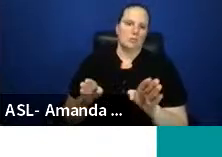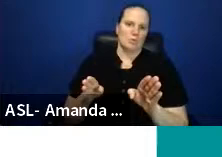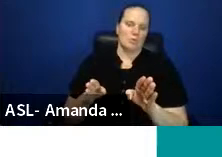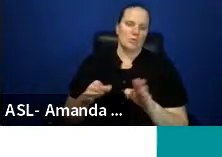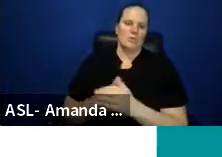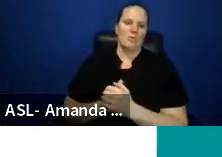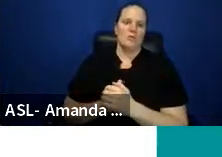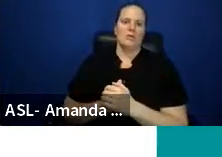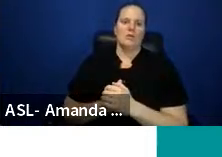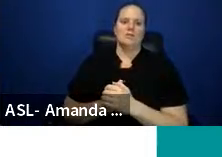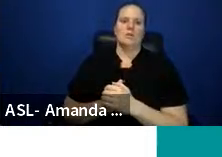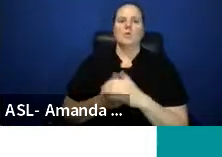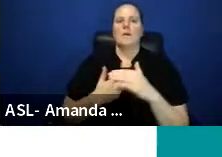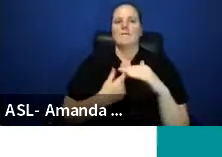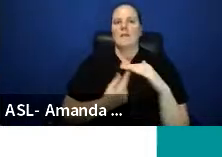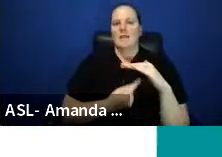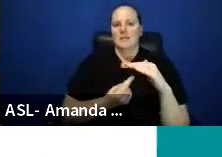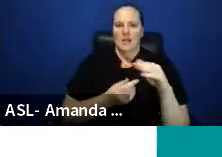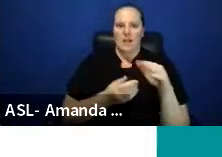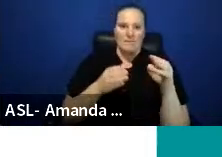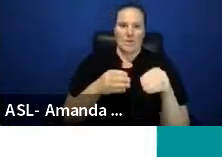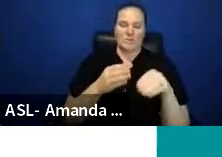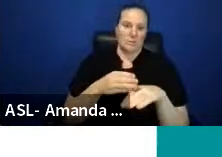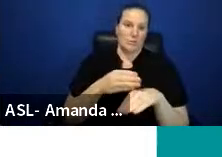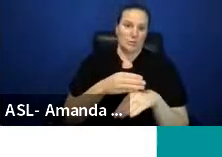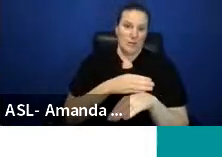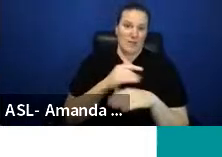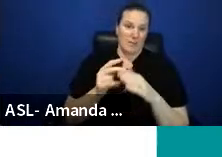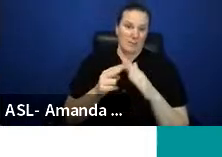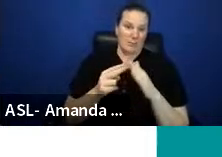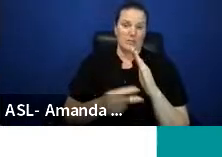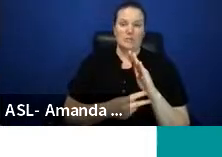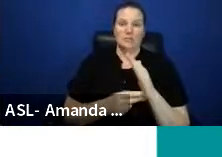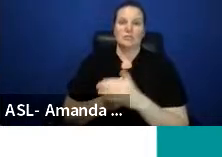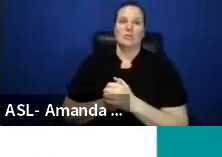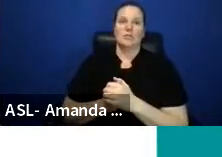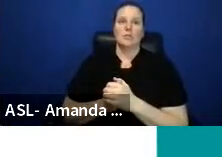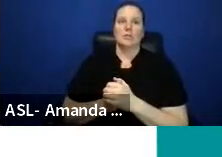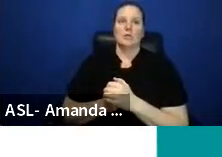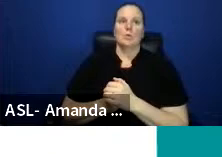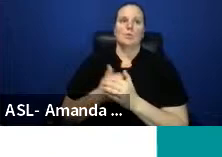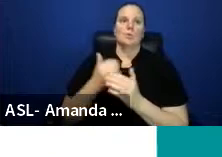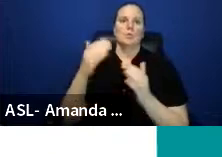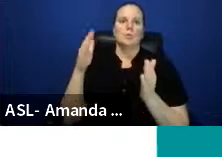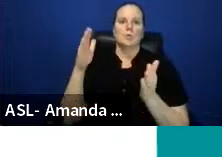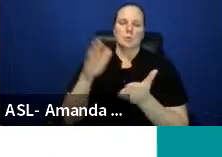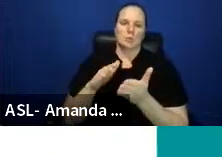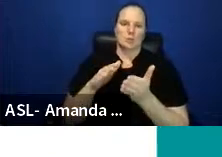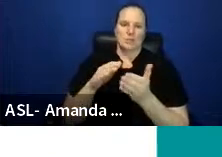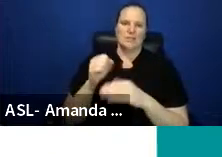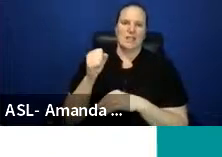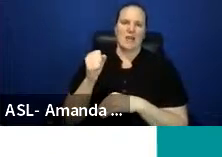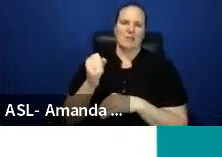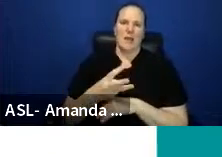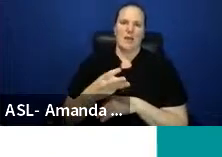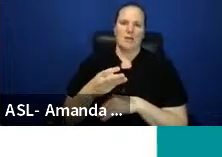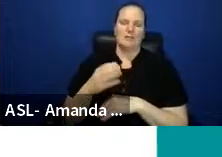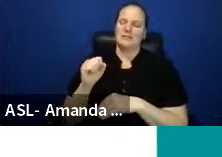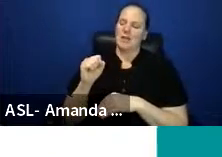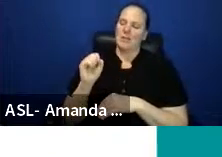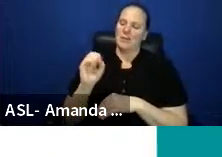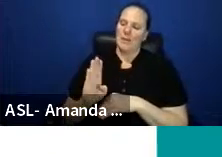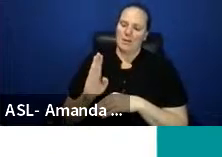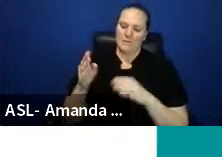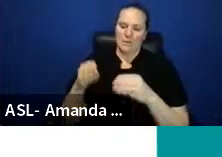getting the isolated and focused improvement at the bridge, kind of reducing that southbound focus. And again, the